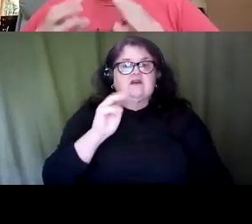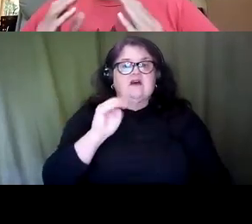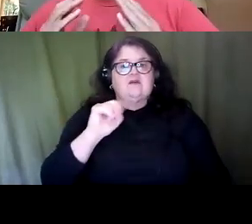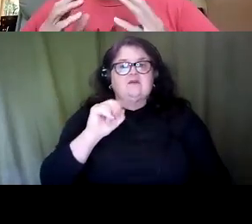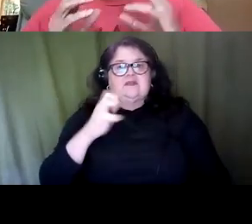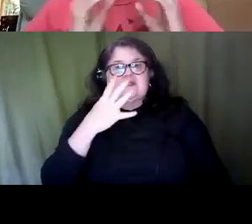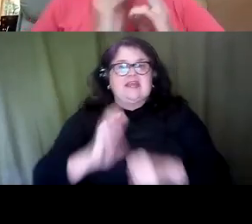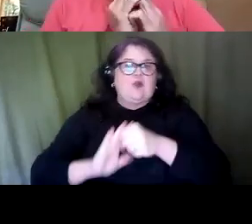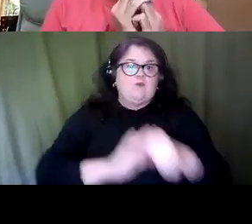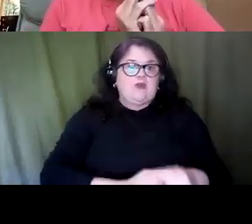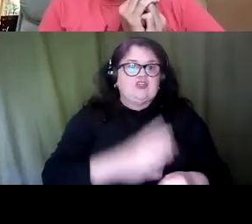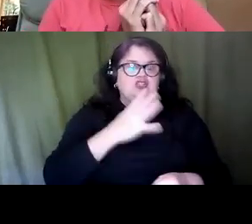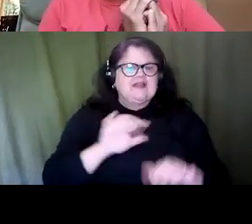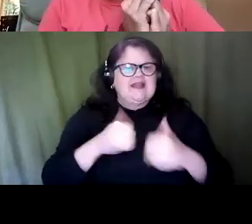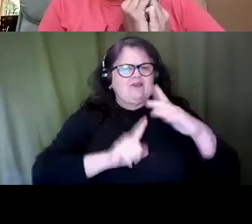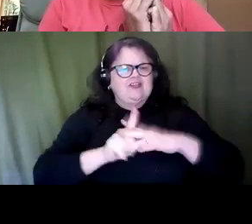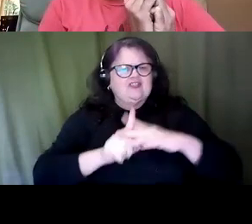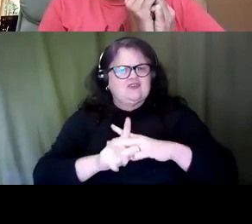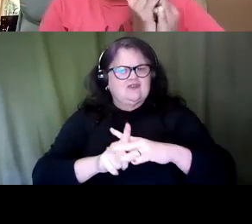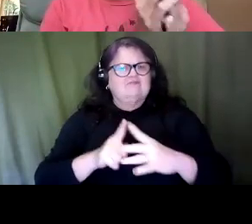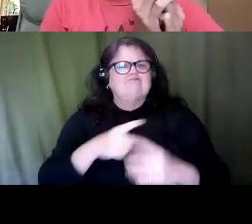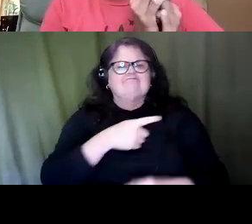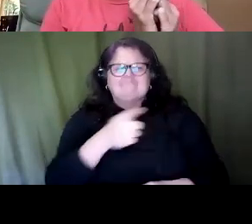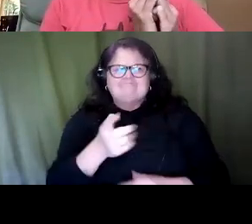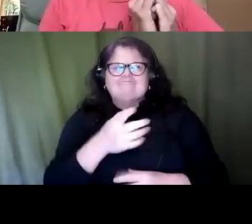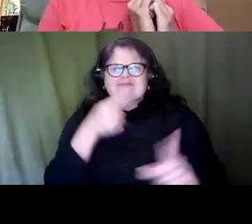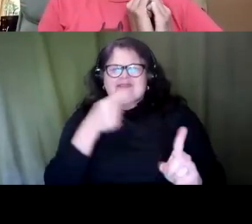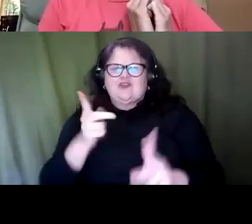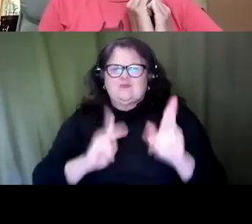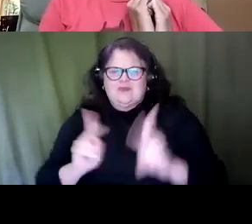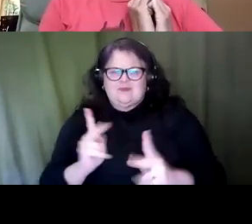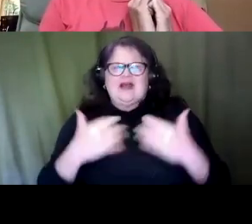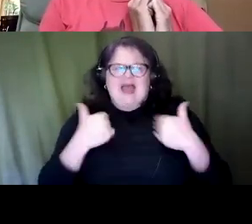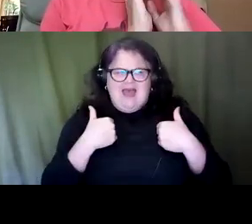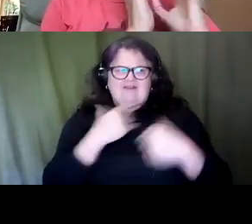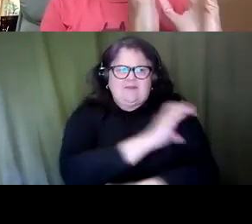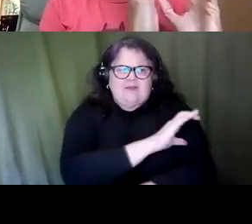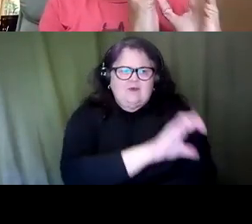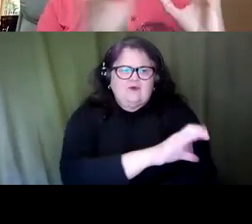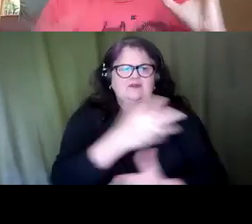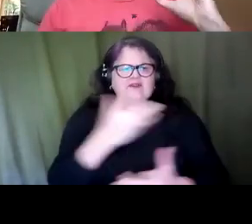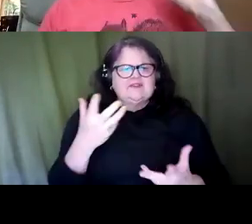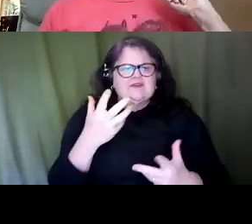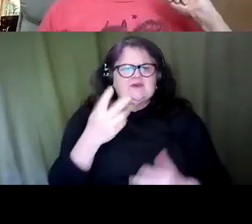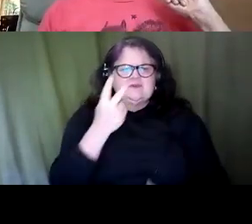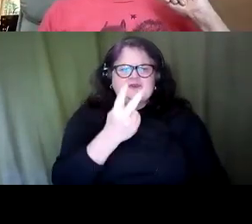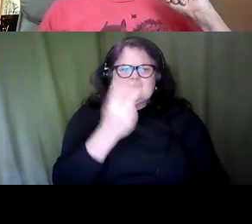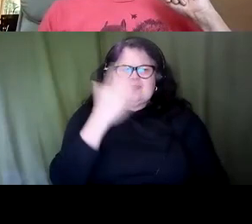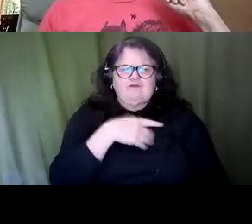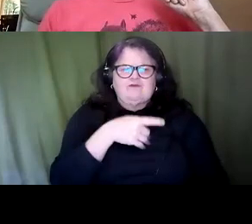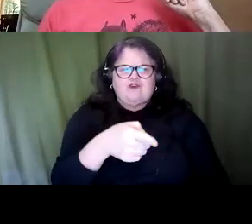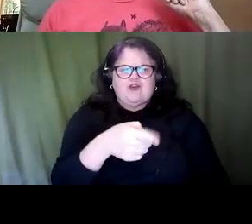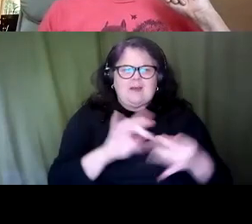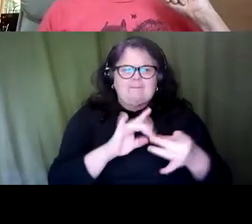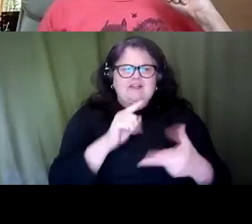up and create the concentration of power in the hands of particular people. So I put these two up front and mention them because they are